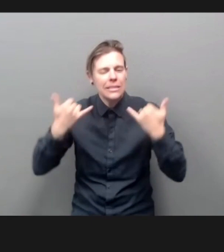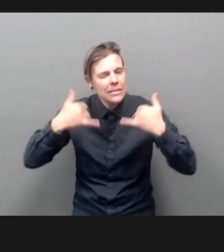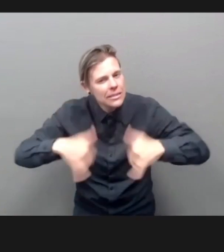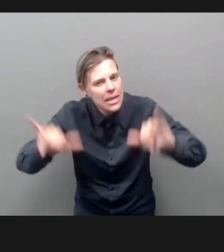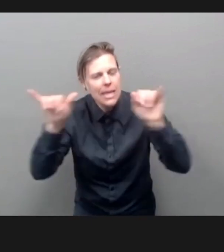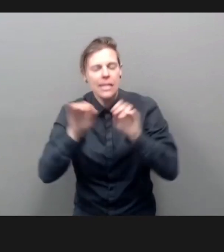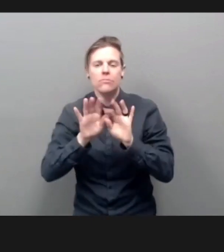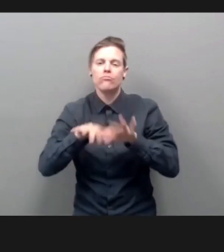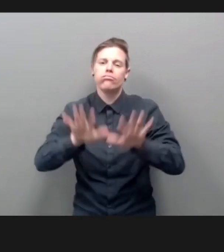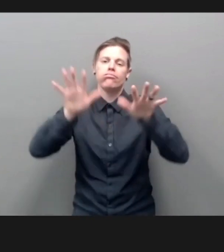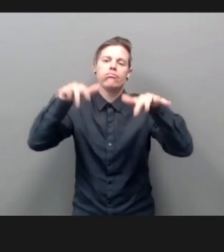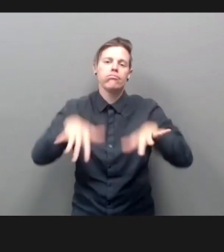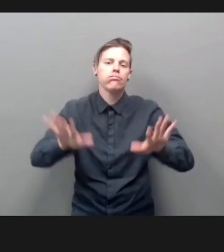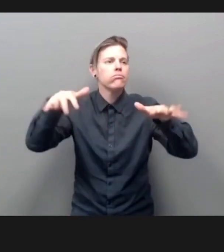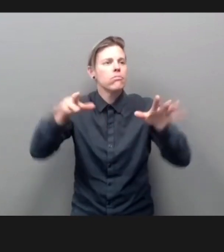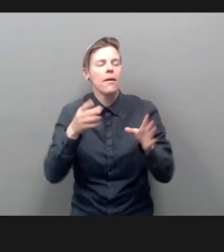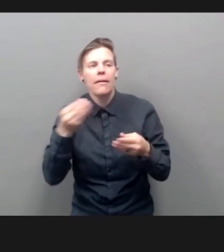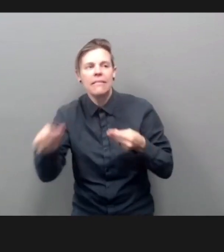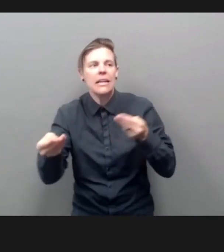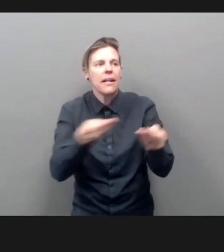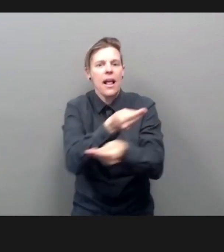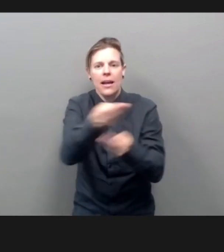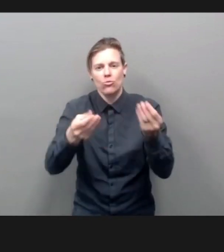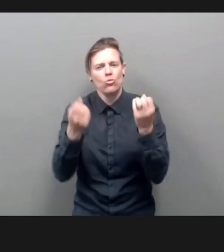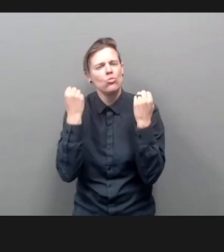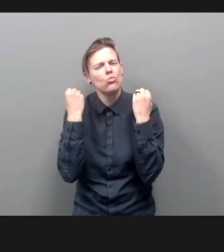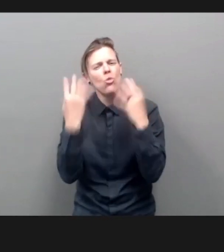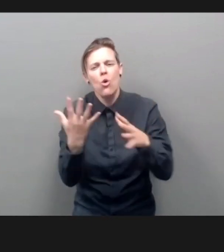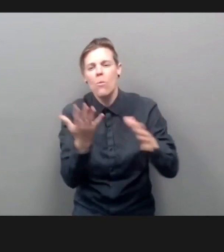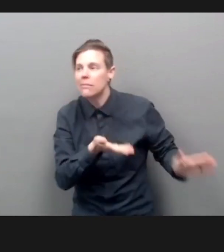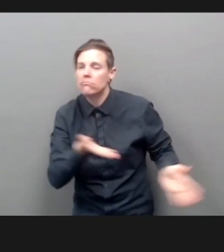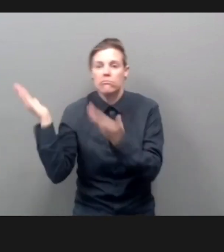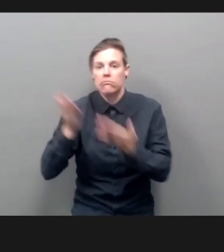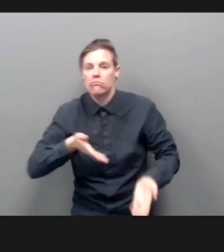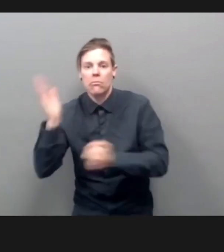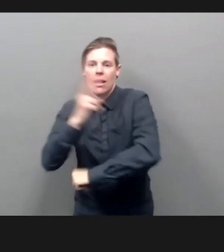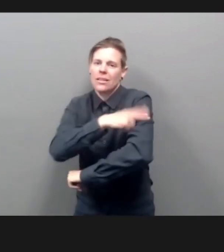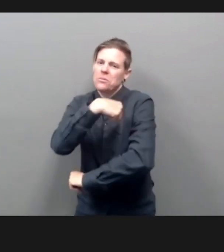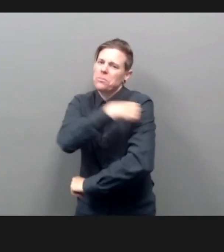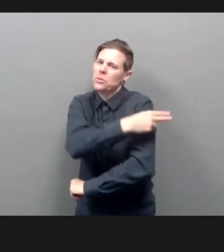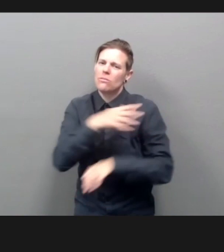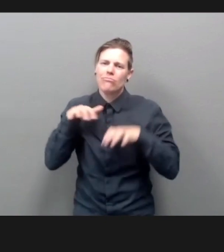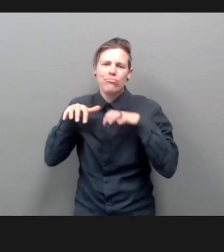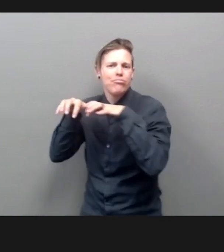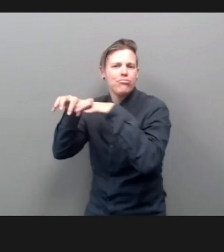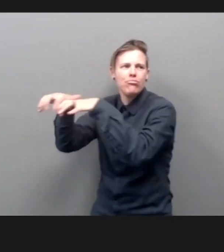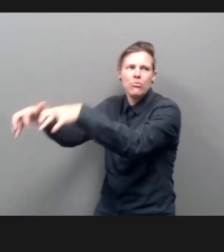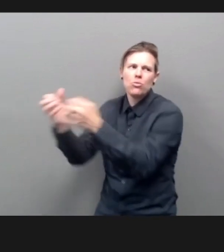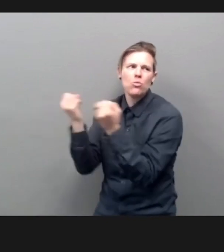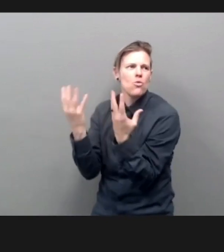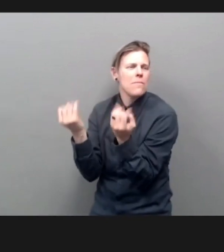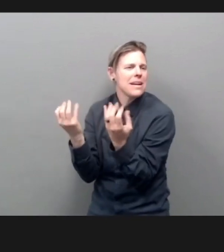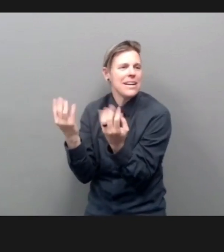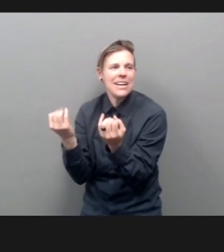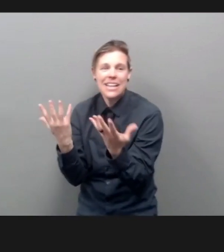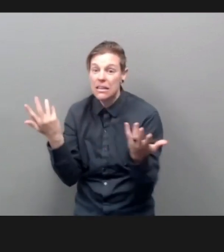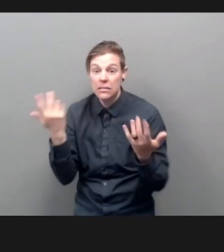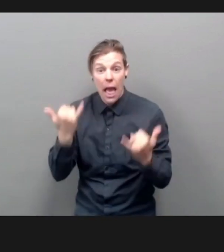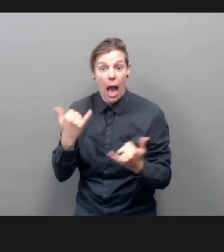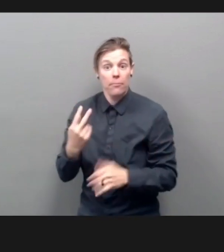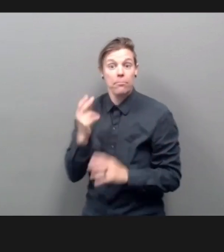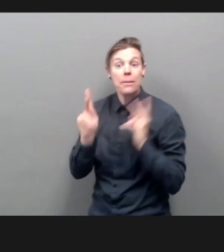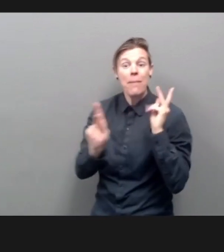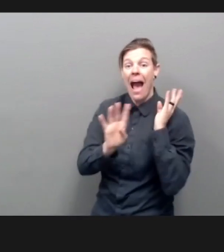many hospitalizations, far too many workers unable to go to work, and far too many students